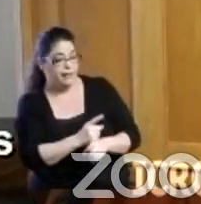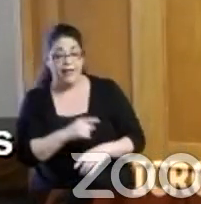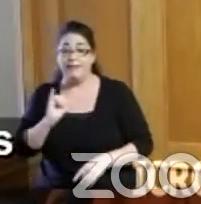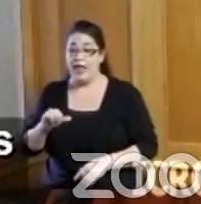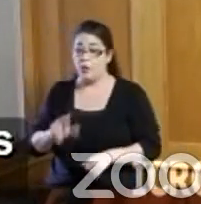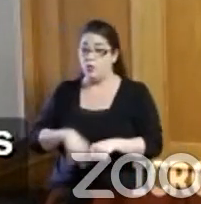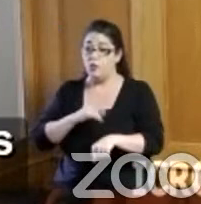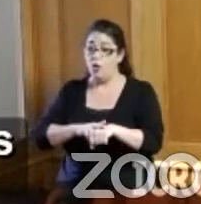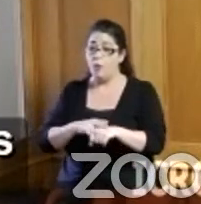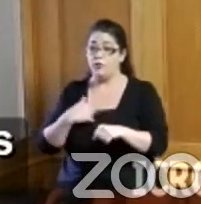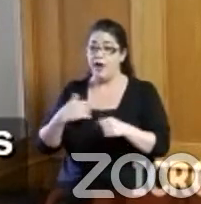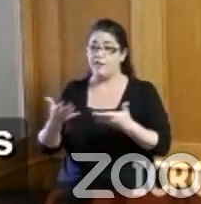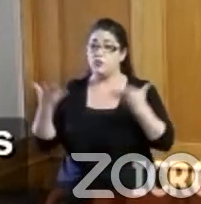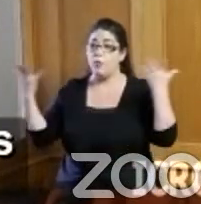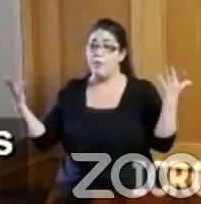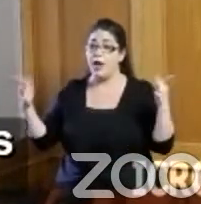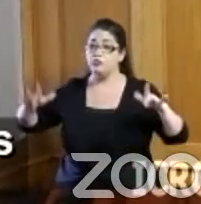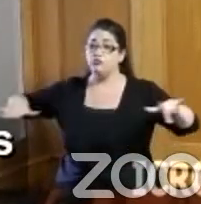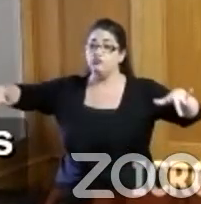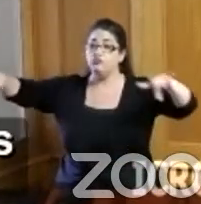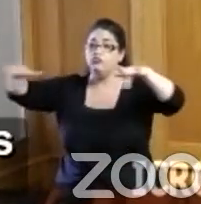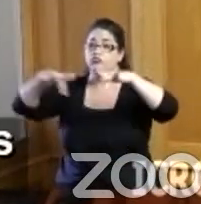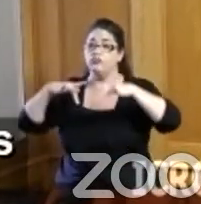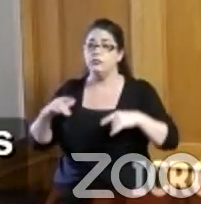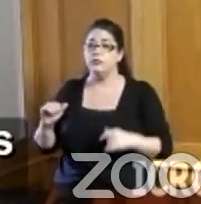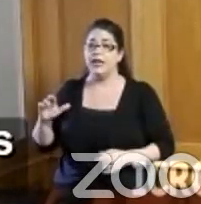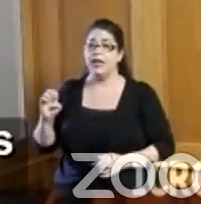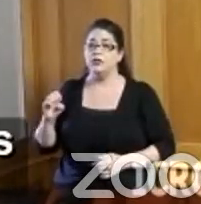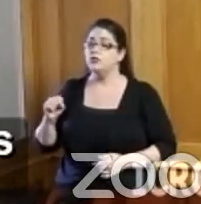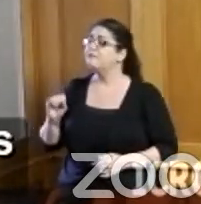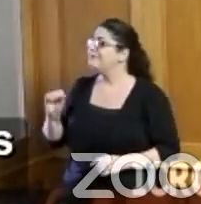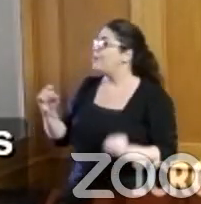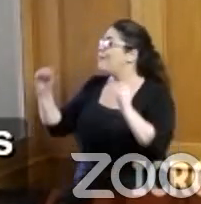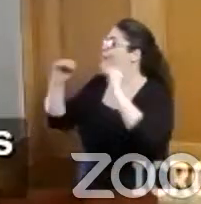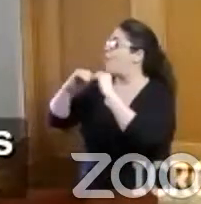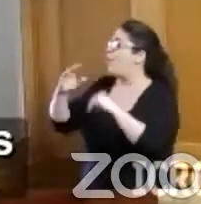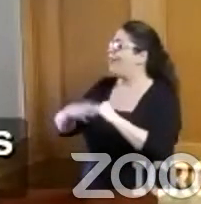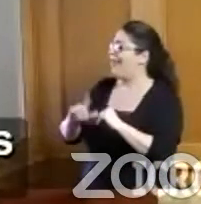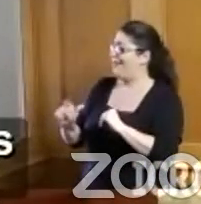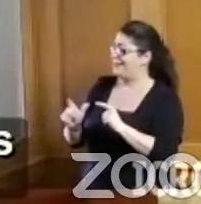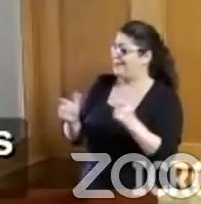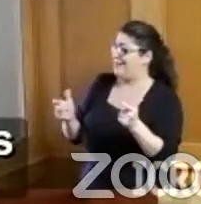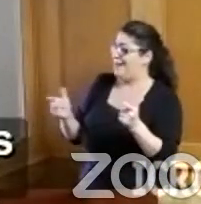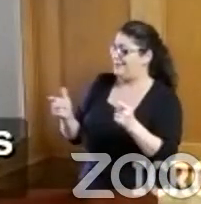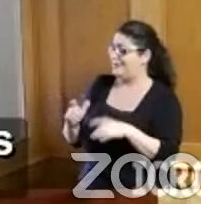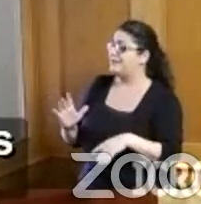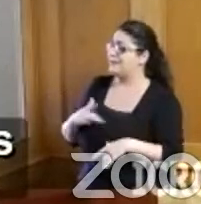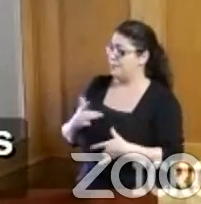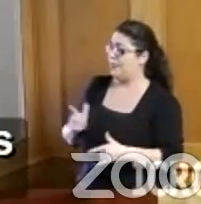unusual that they have so much open acreage? It's more than we would generally see on a project this size, yes.